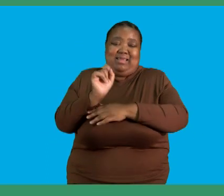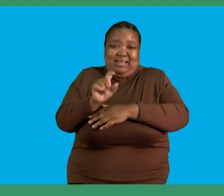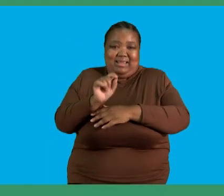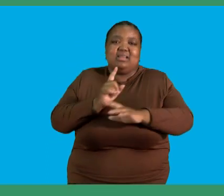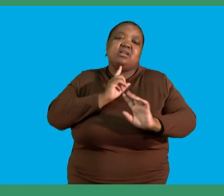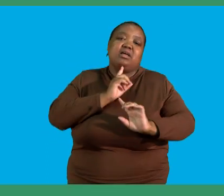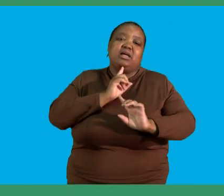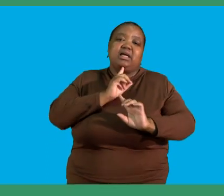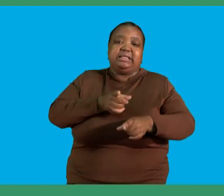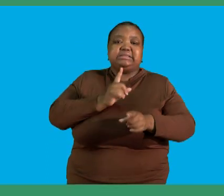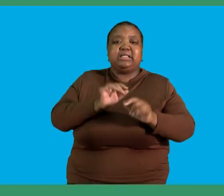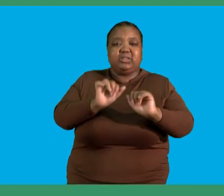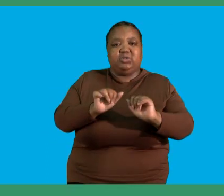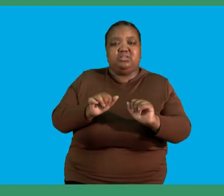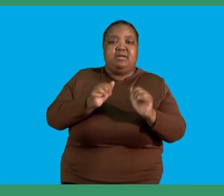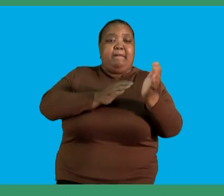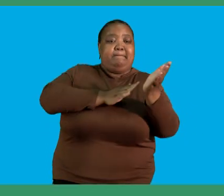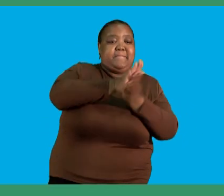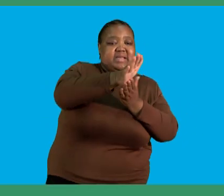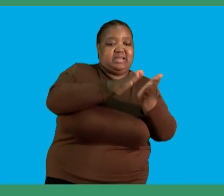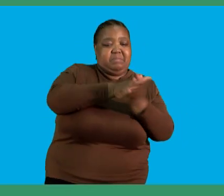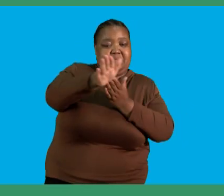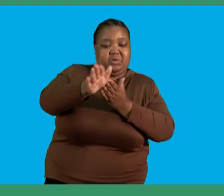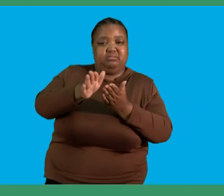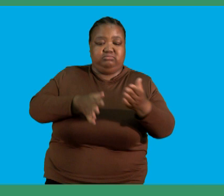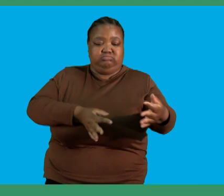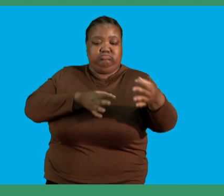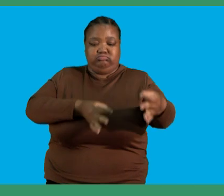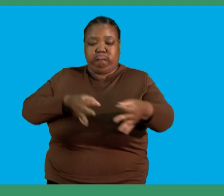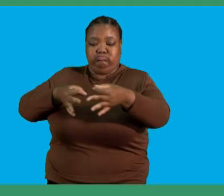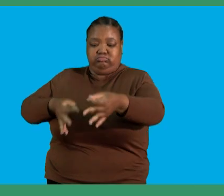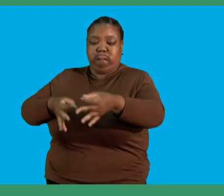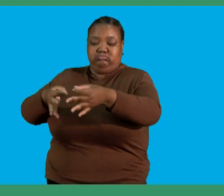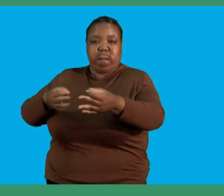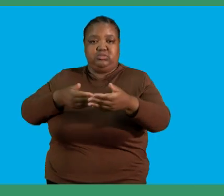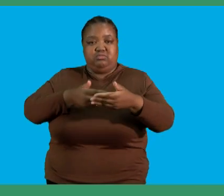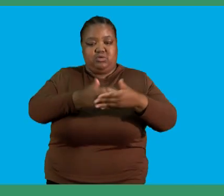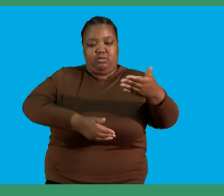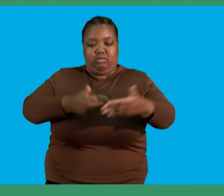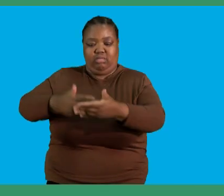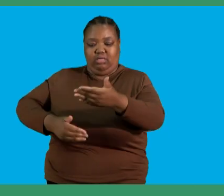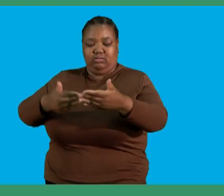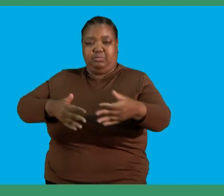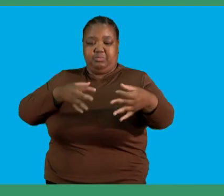find your answer. Printed material. What do we mean by that? So your printed material should